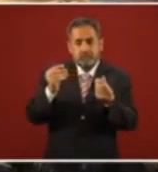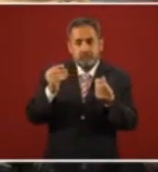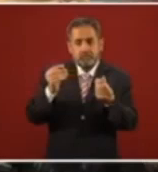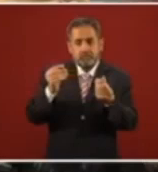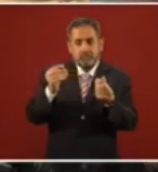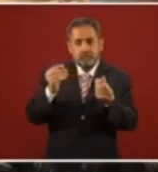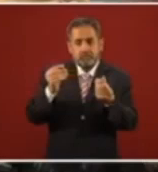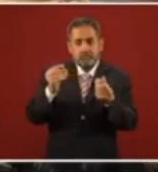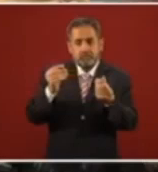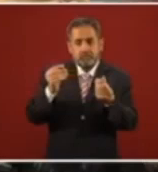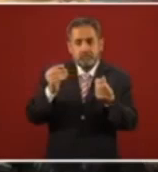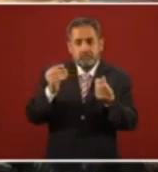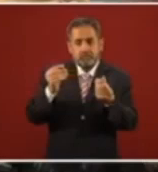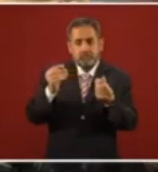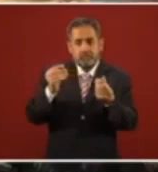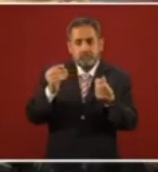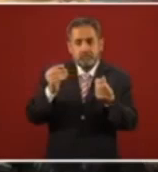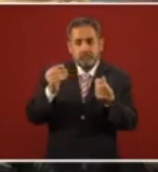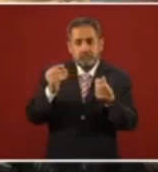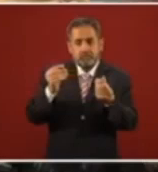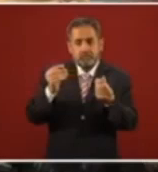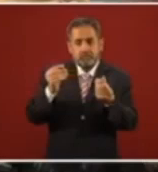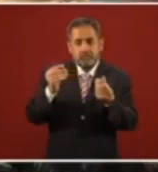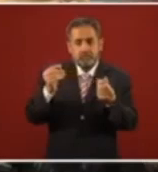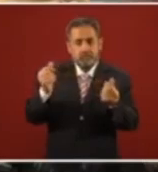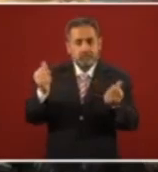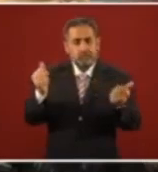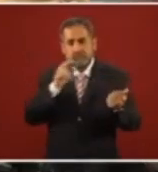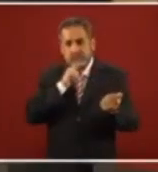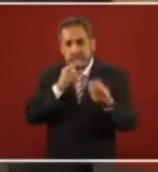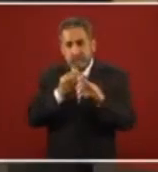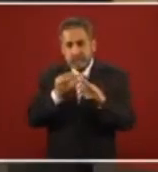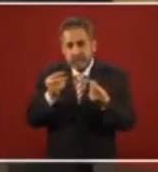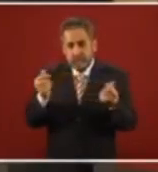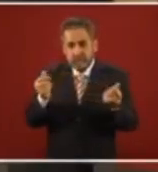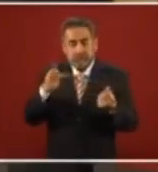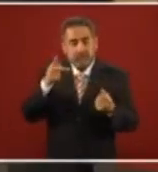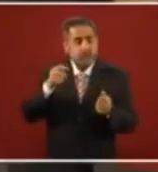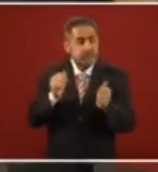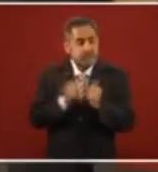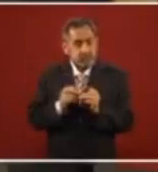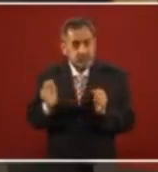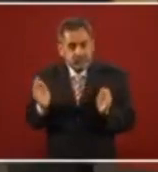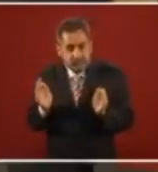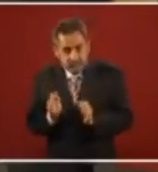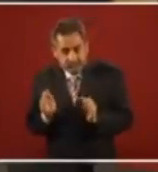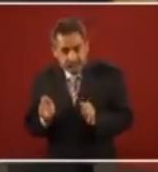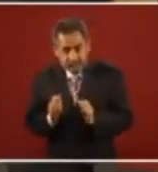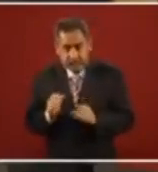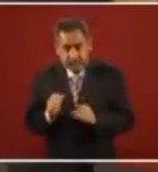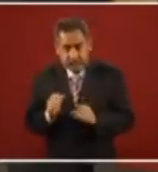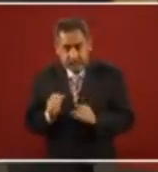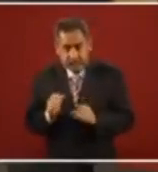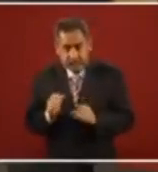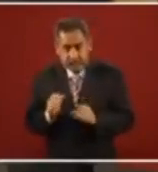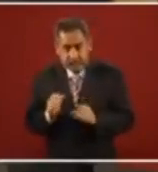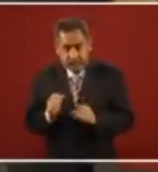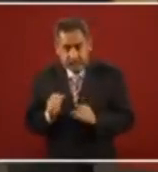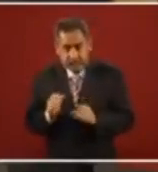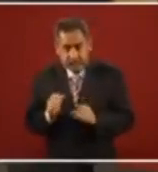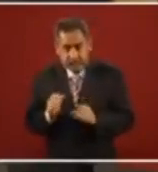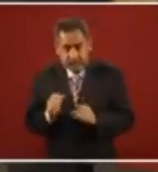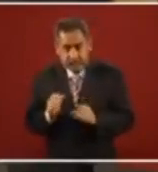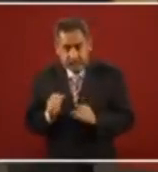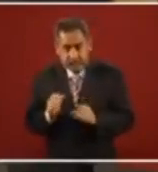comes out... ...the gas dissipates... ...rapidly... ...pero... temperaturas frías... ...y en la ausencia... luz solar... ...but in